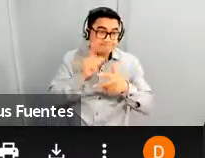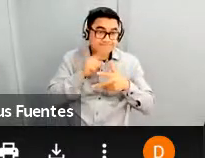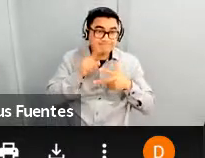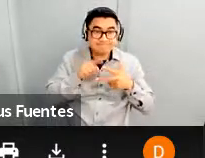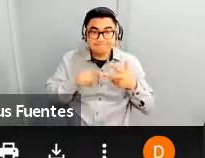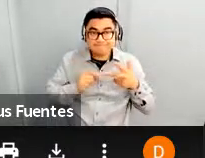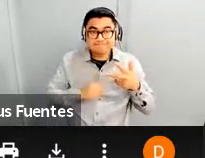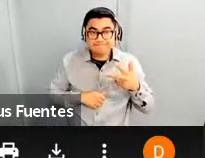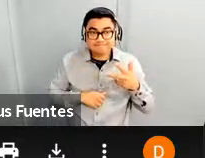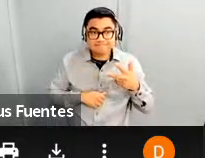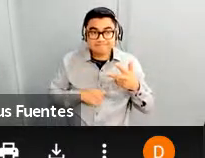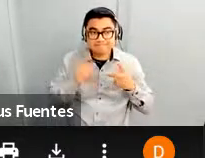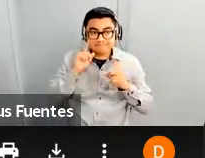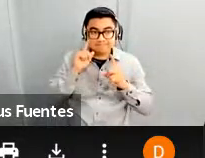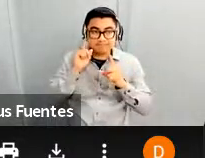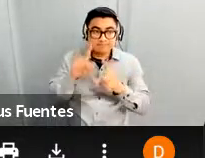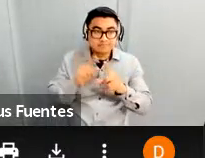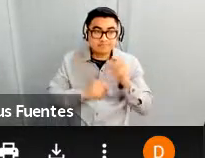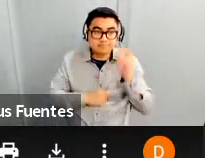And let me go back here.